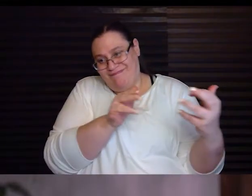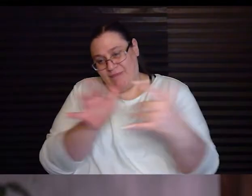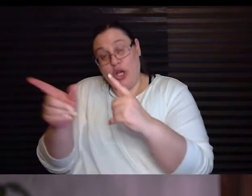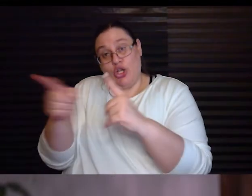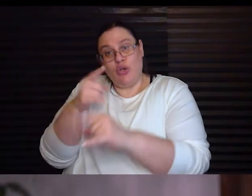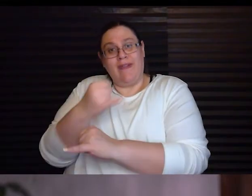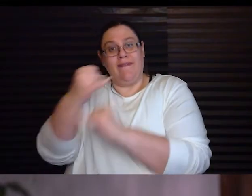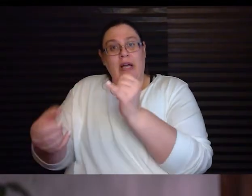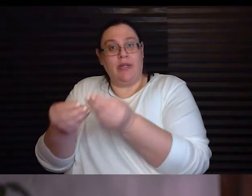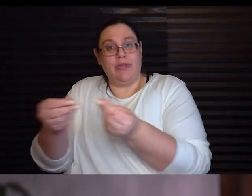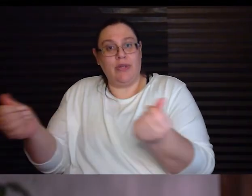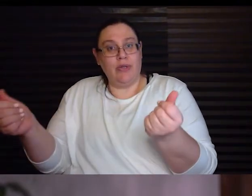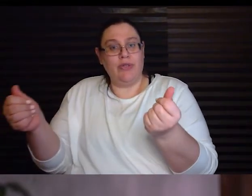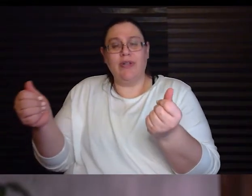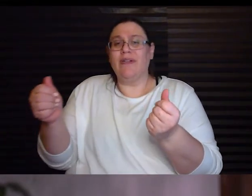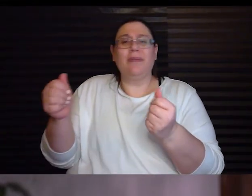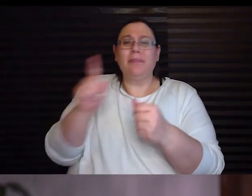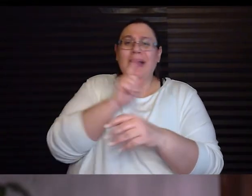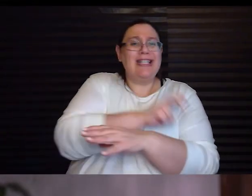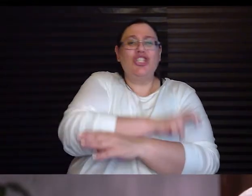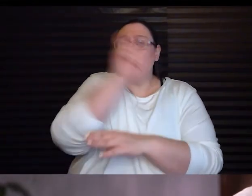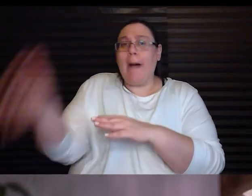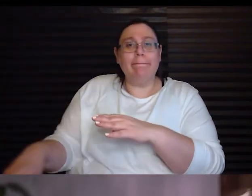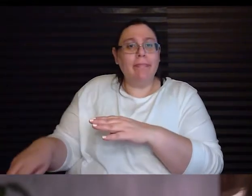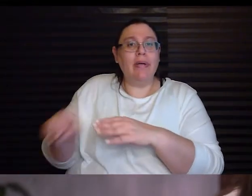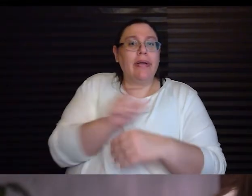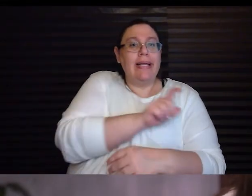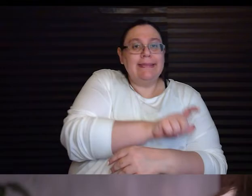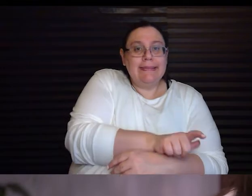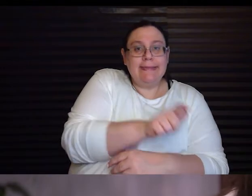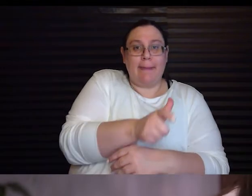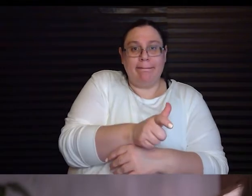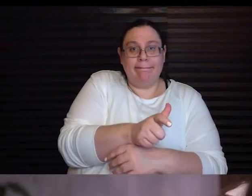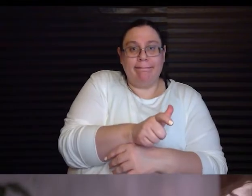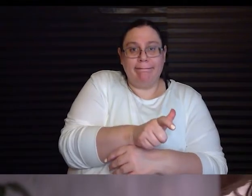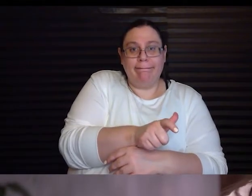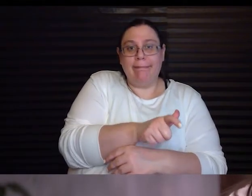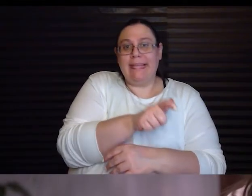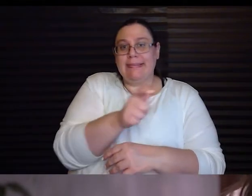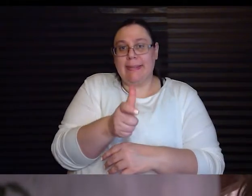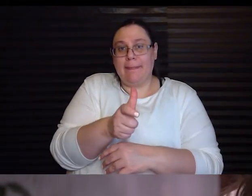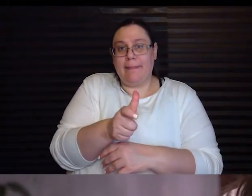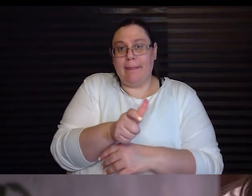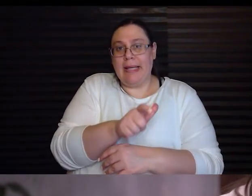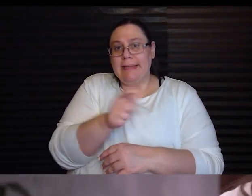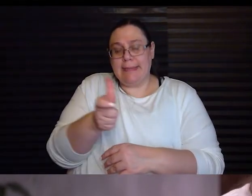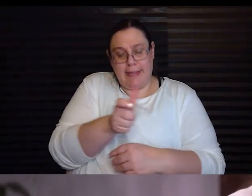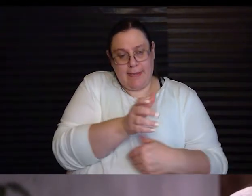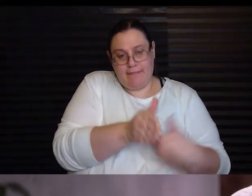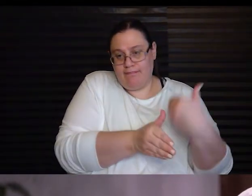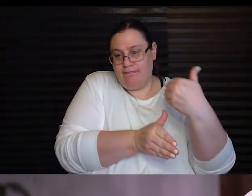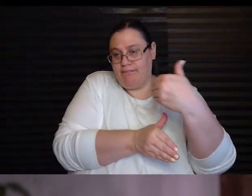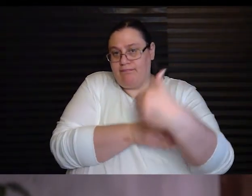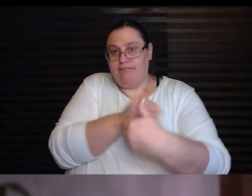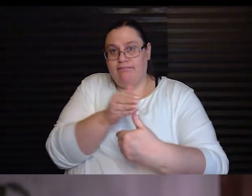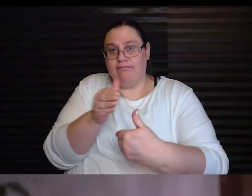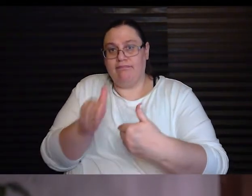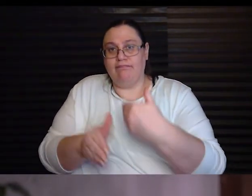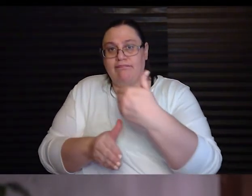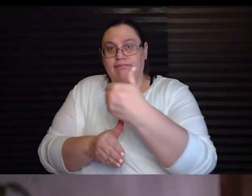final solution is not a jump. It takes one step, and then another, and then